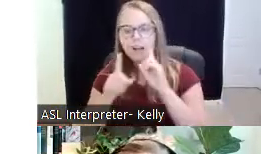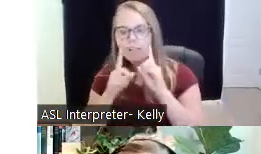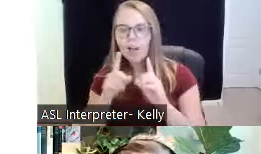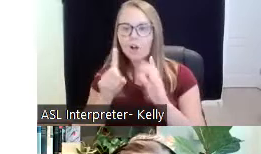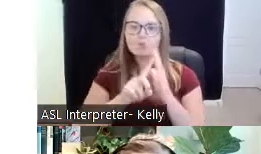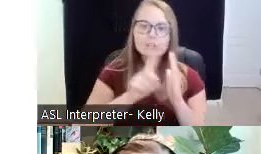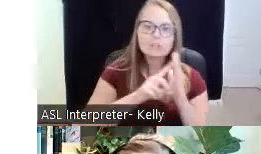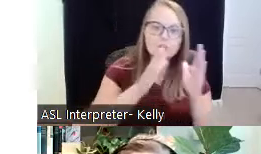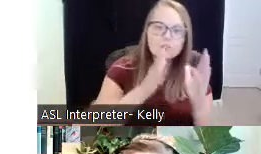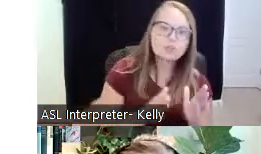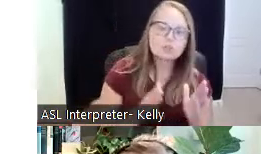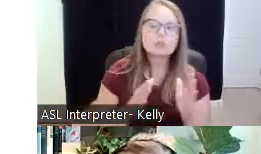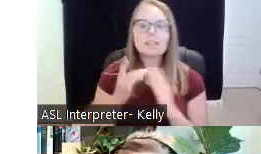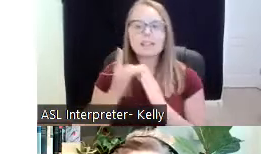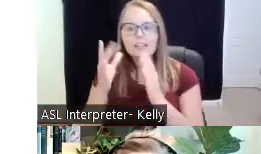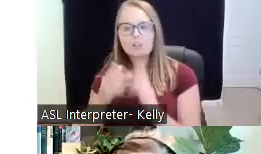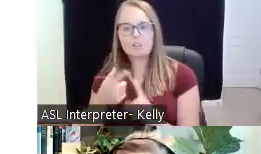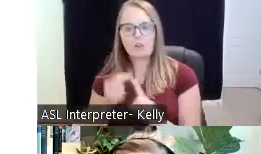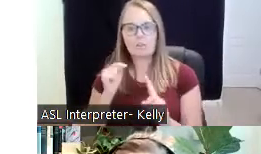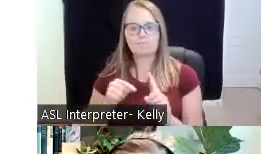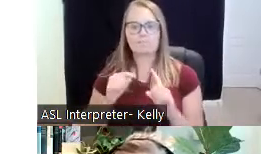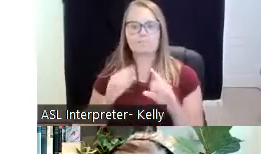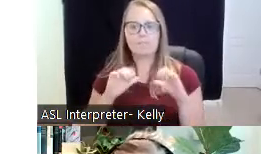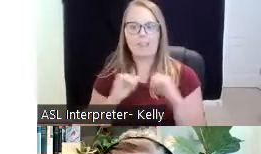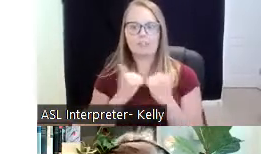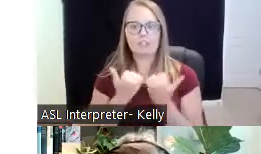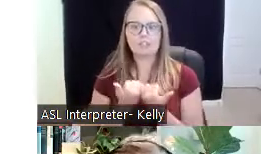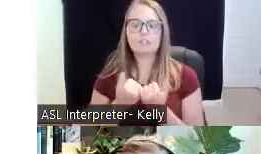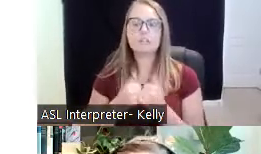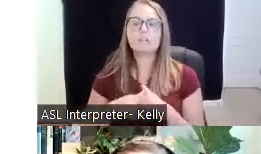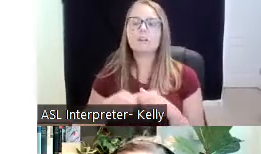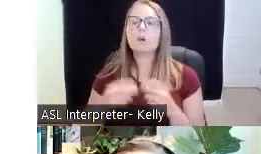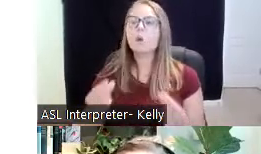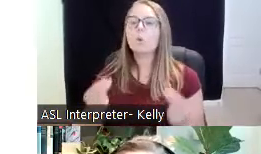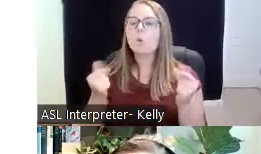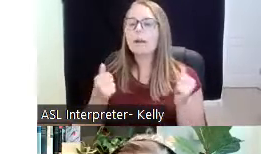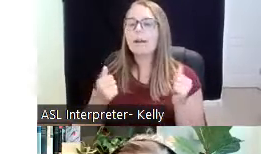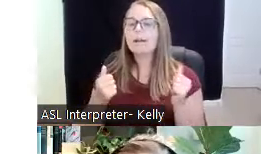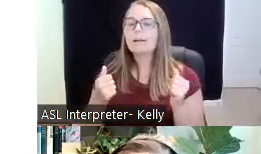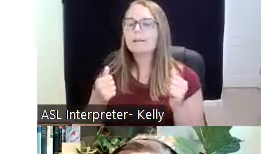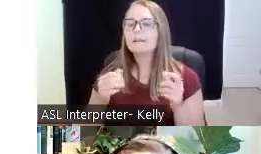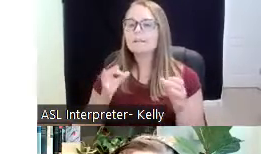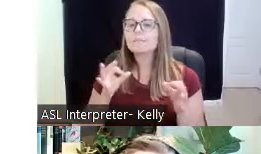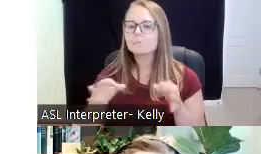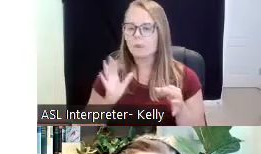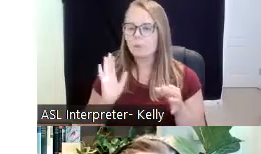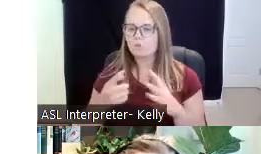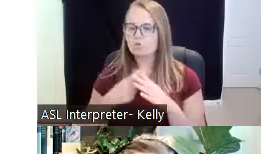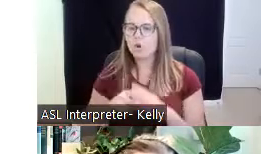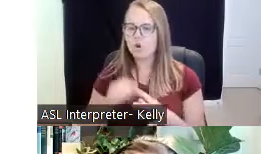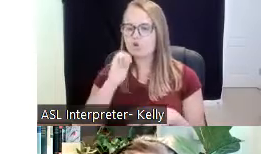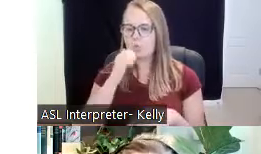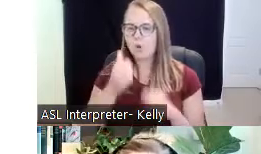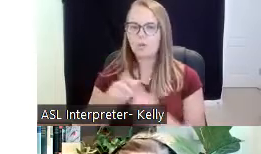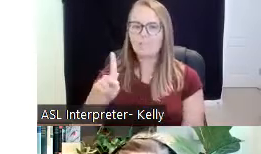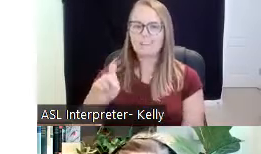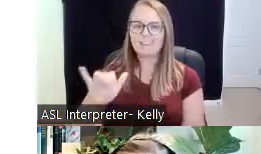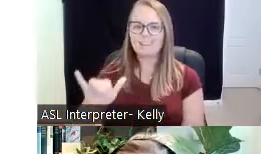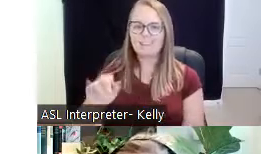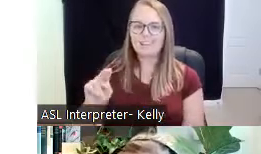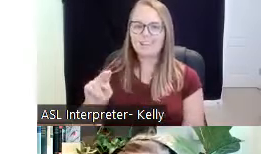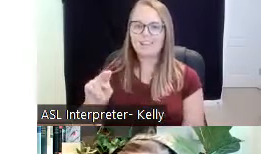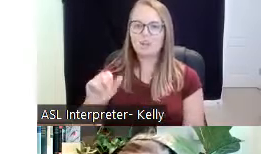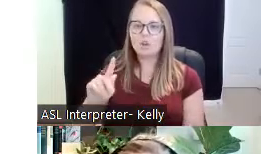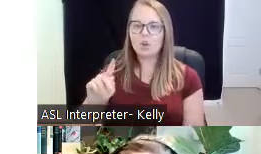from the aging and disability networks. Just for a quick highlight of tomorrow, we'll kick off tomorrow with a keynote from Dr.